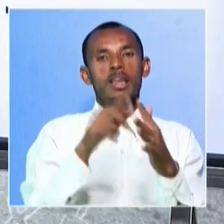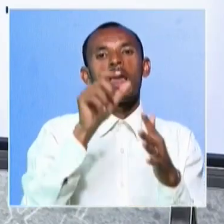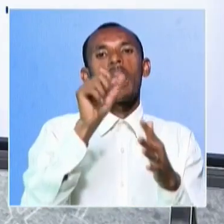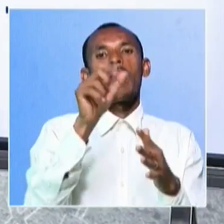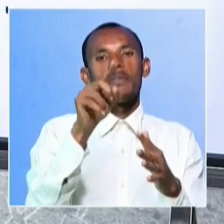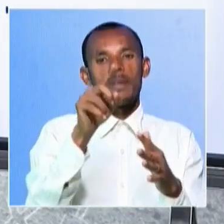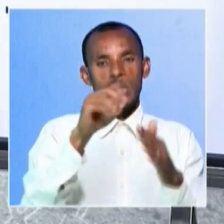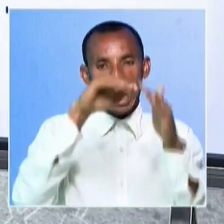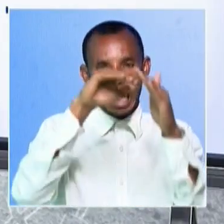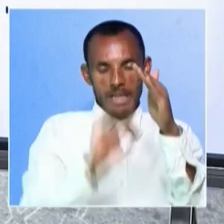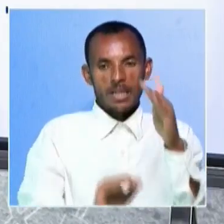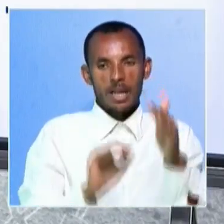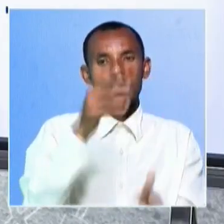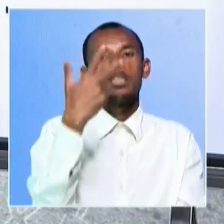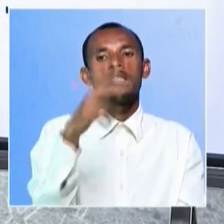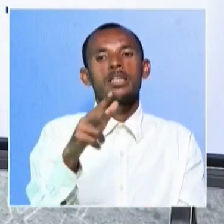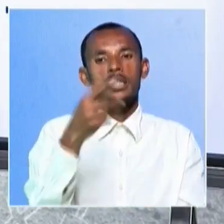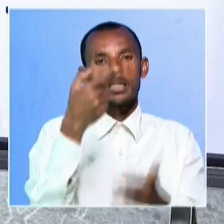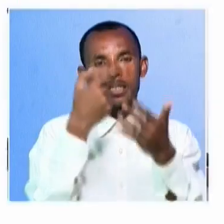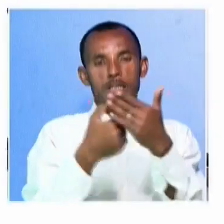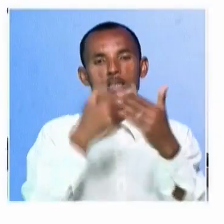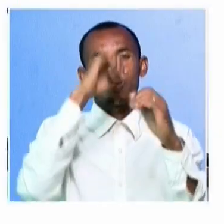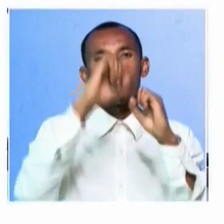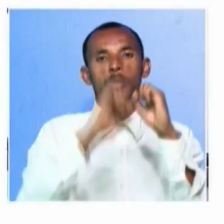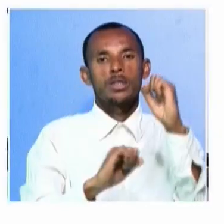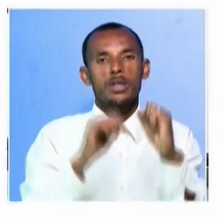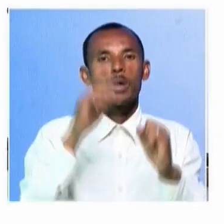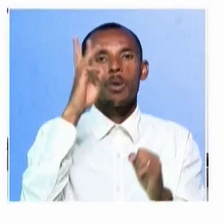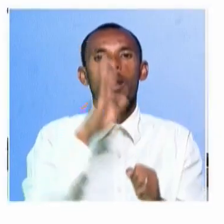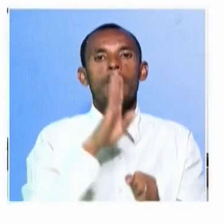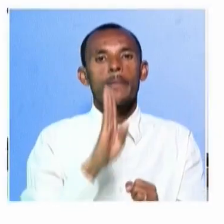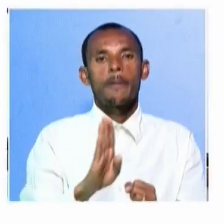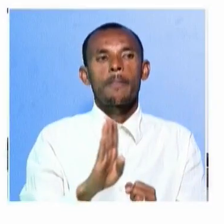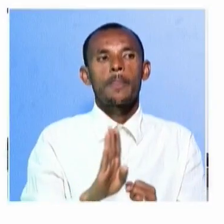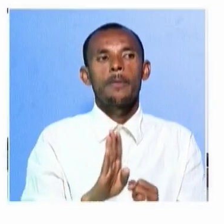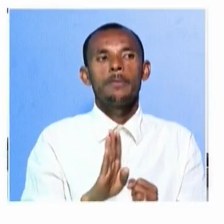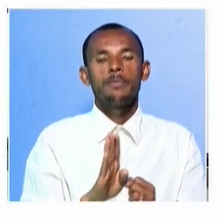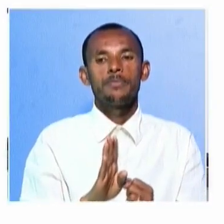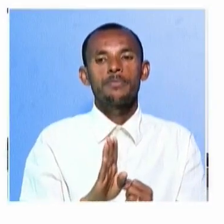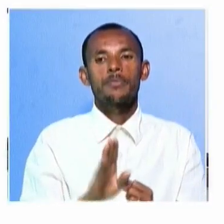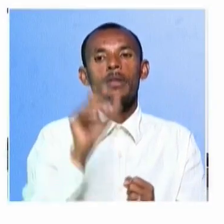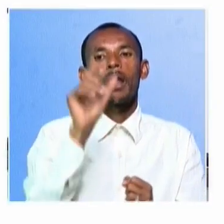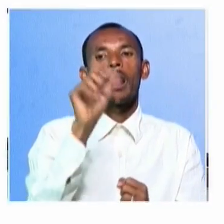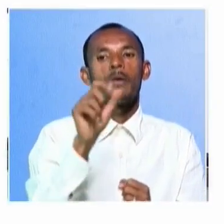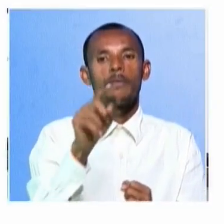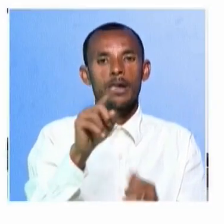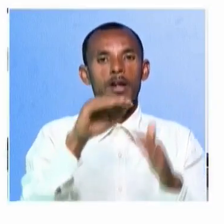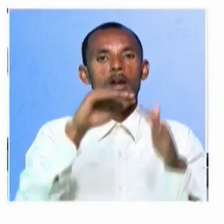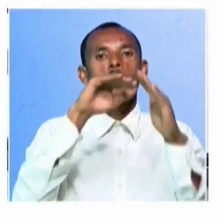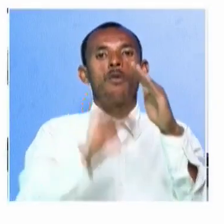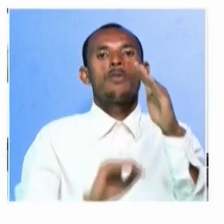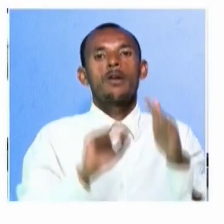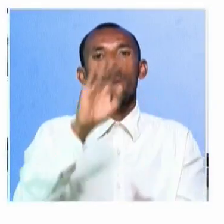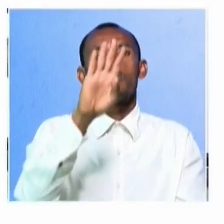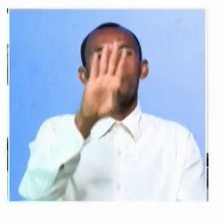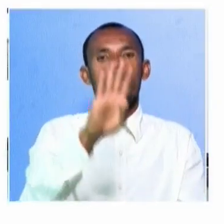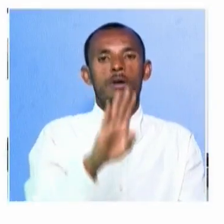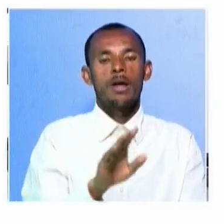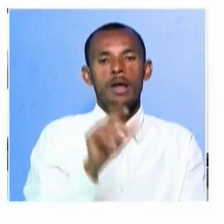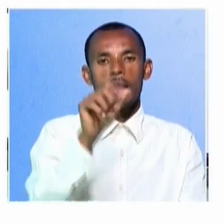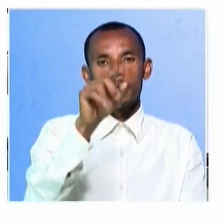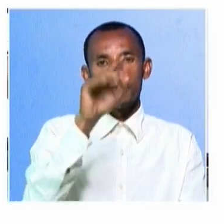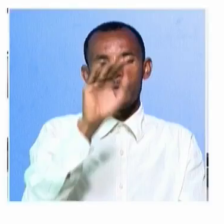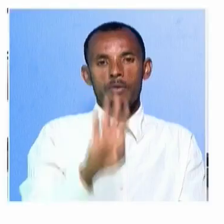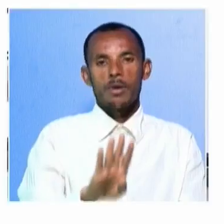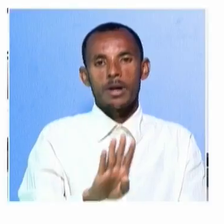than 13, this comparison will be given in this form. 11 over 4 less than